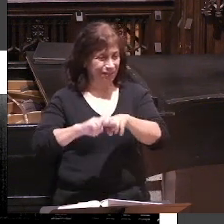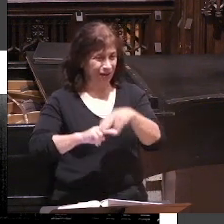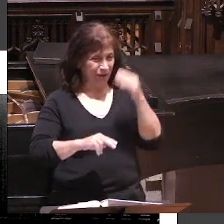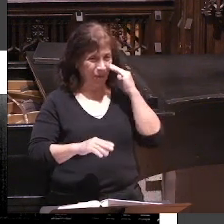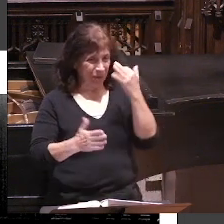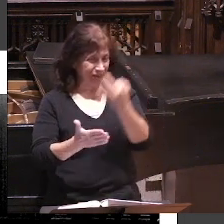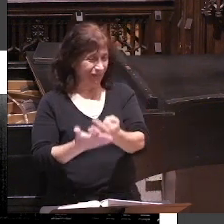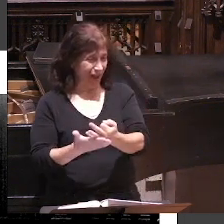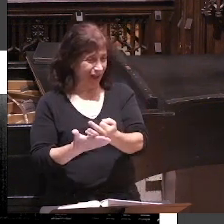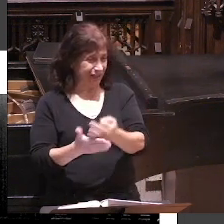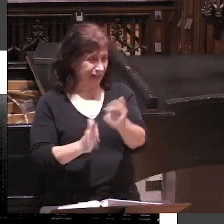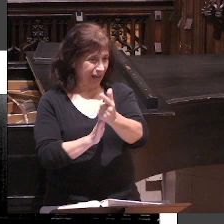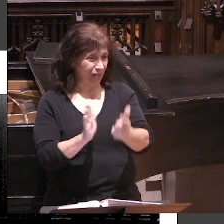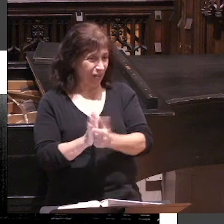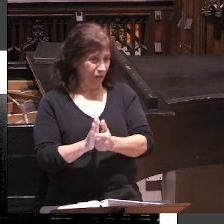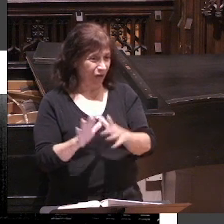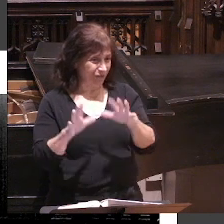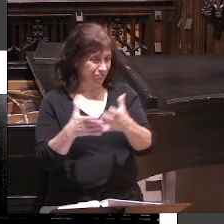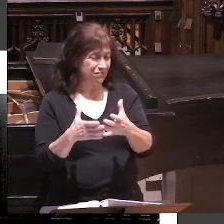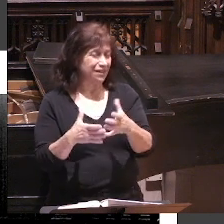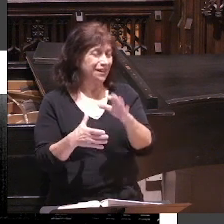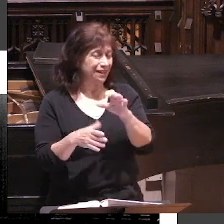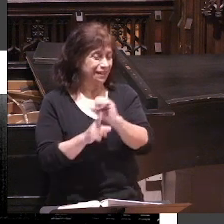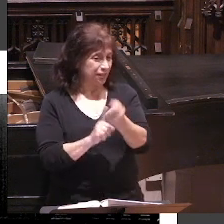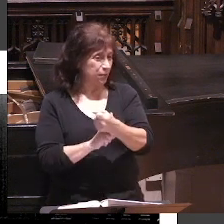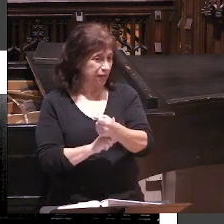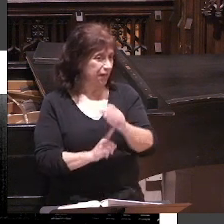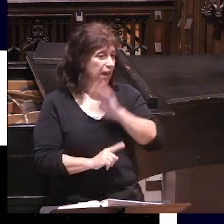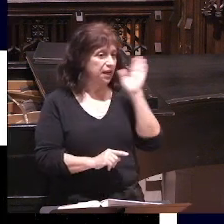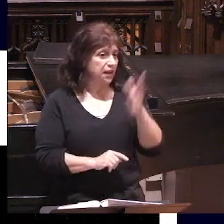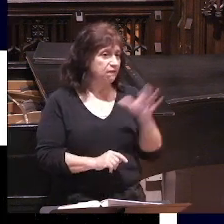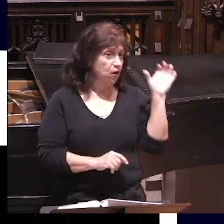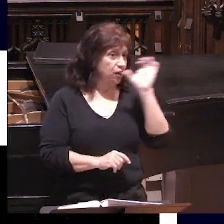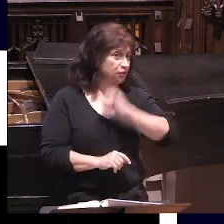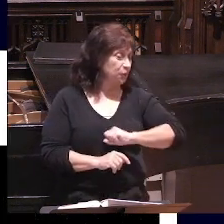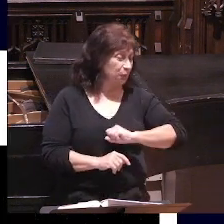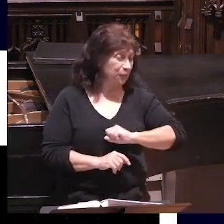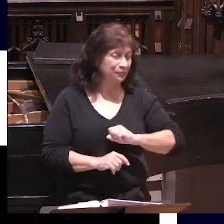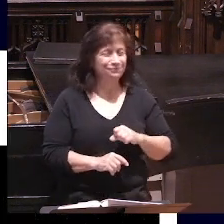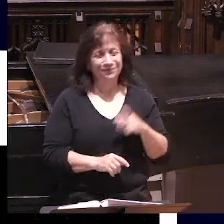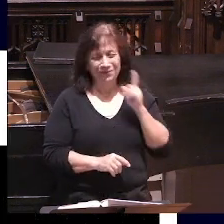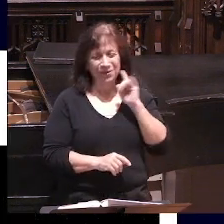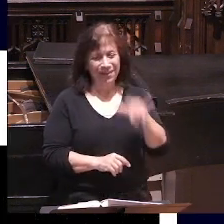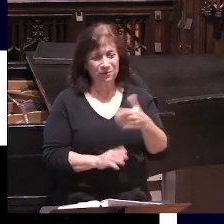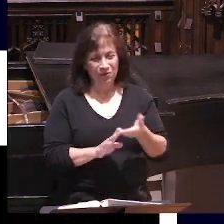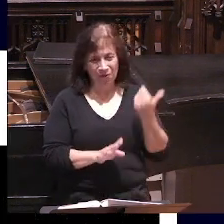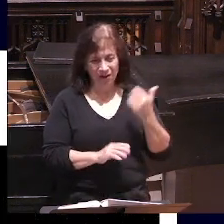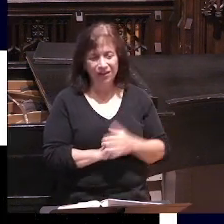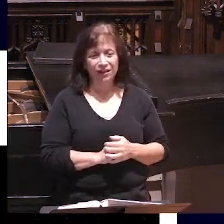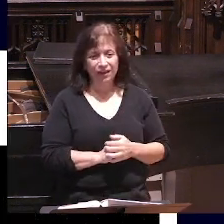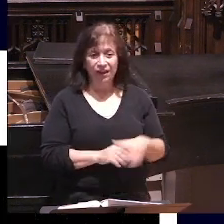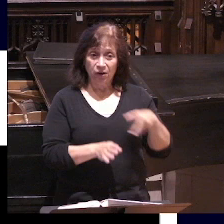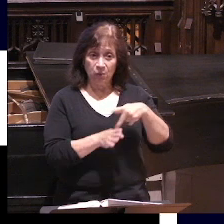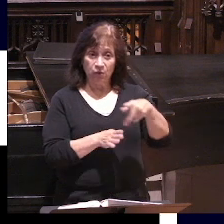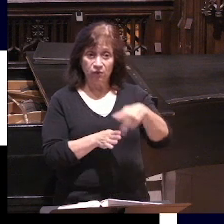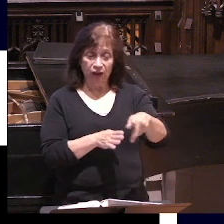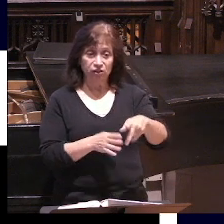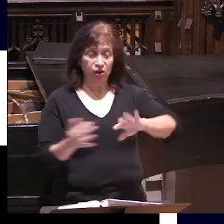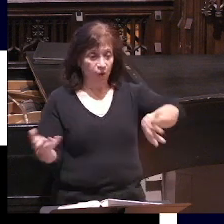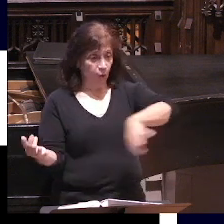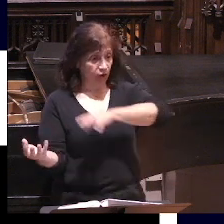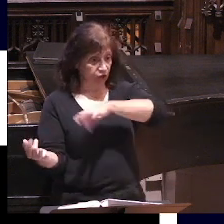the facts and law of the case. Never assume, as they say. In a professional